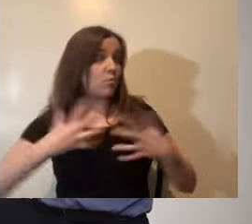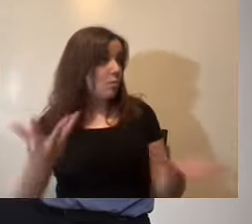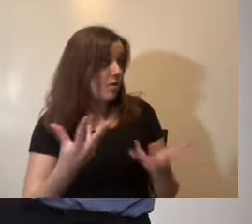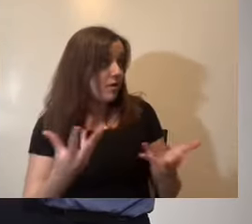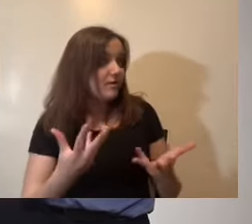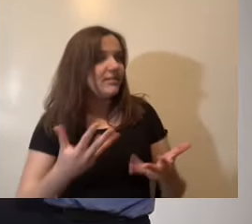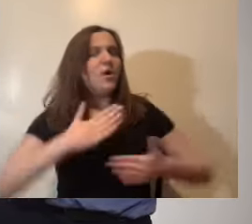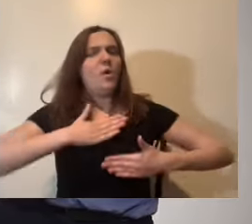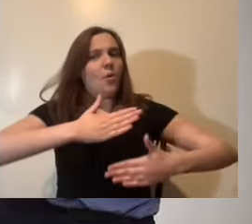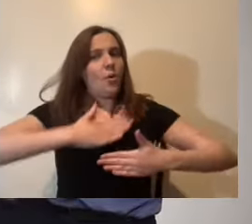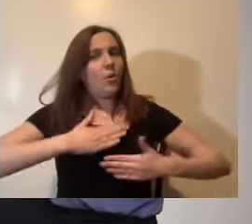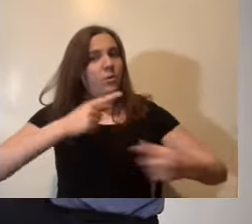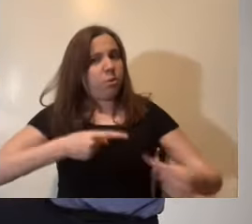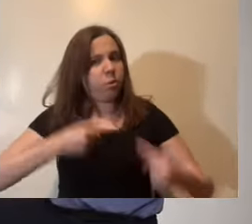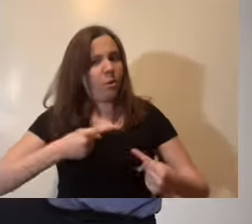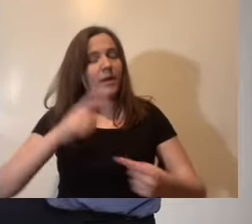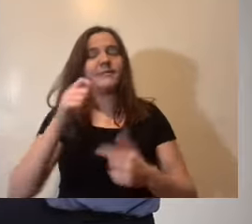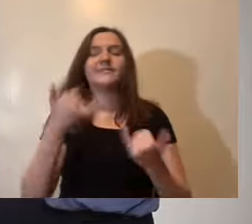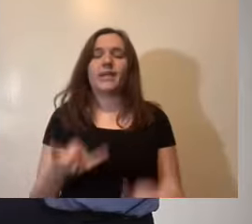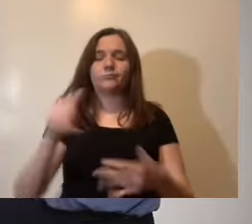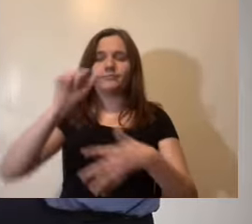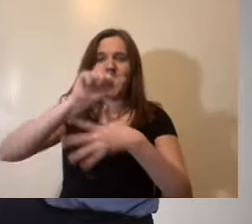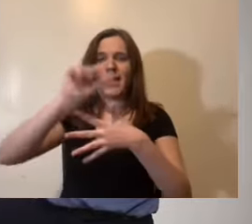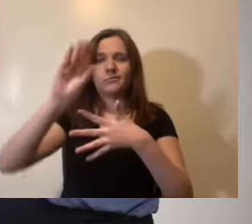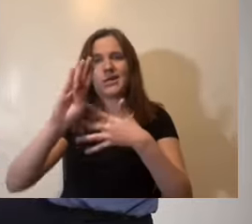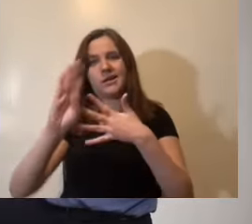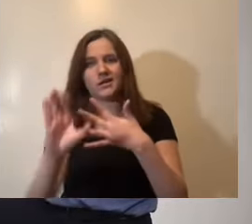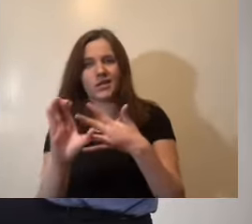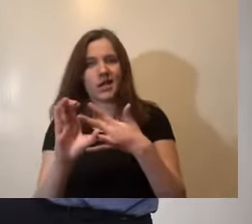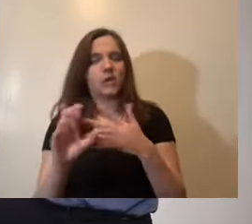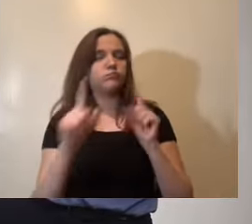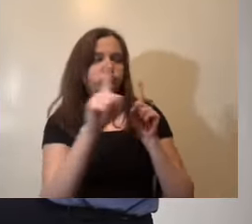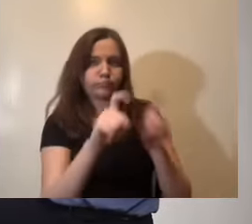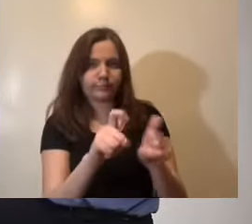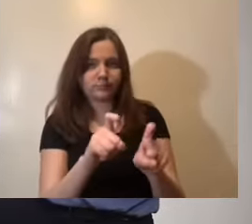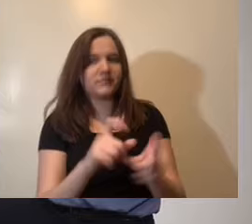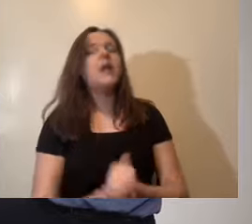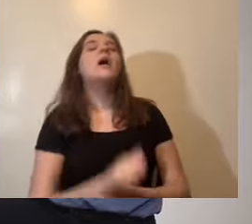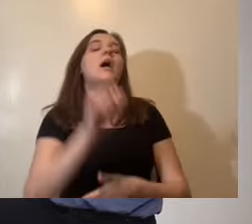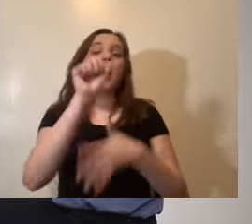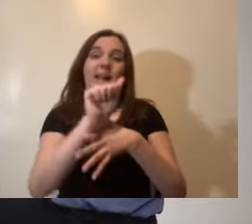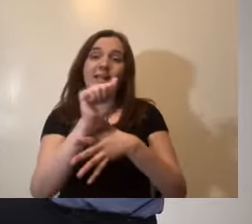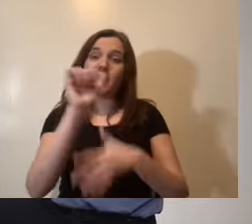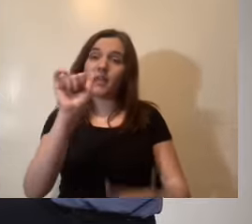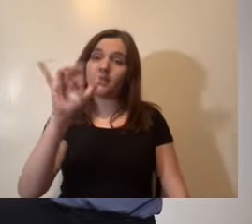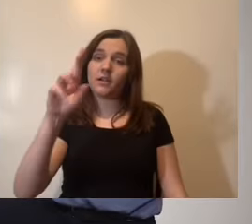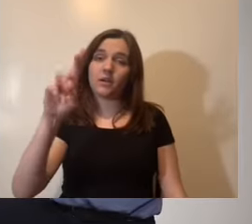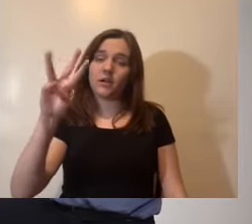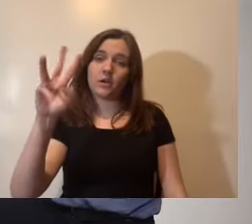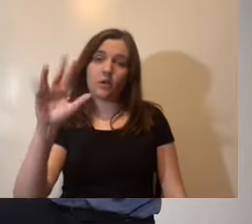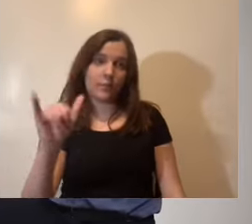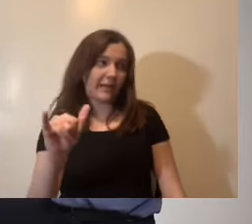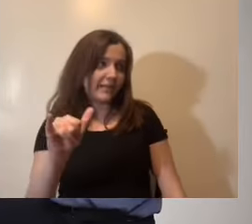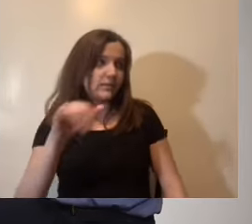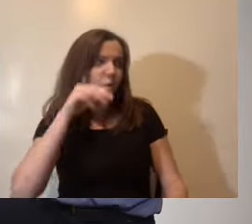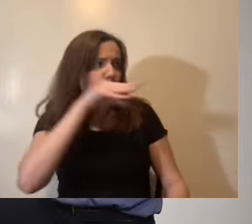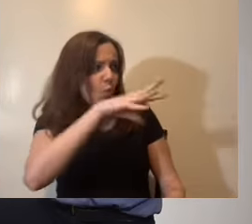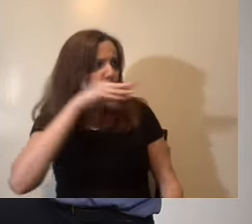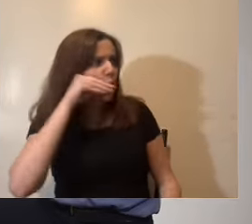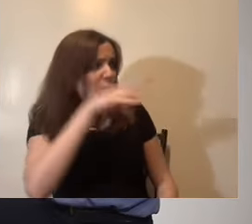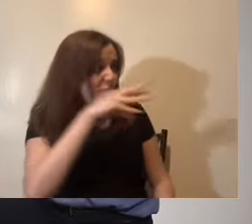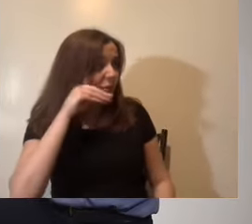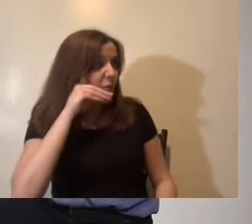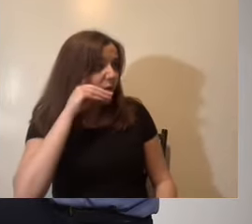A, airway. As I listen to her, can I hear air moving through just fine? Do I hear stridor or anything like